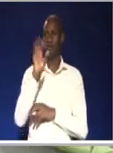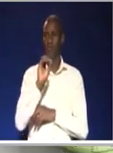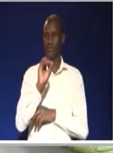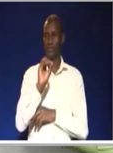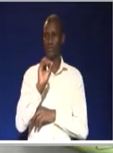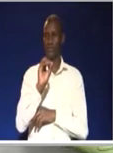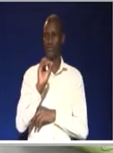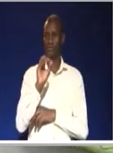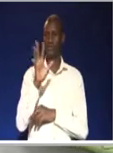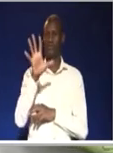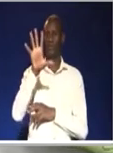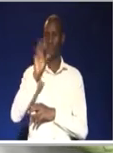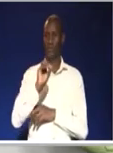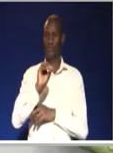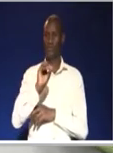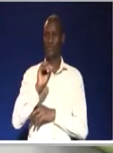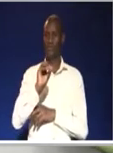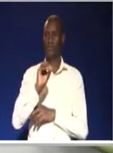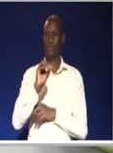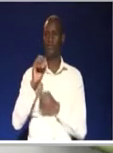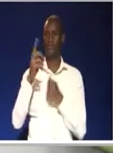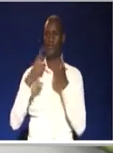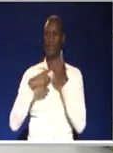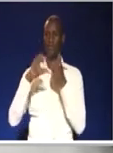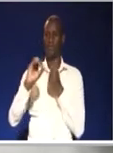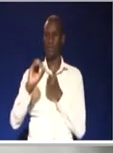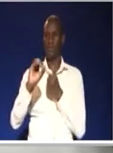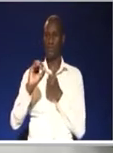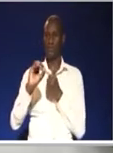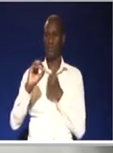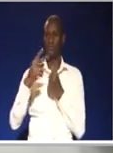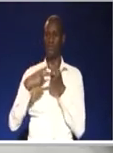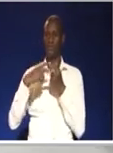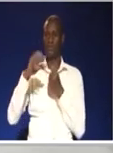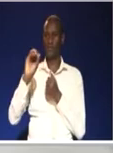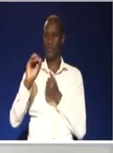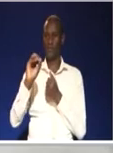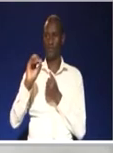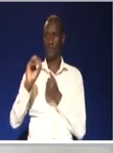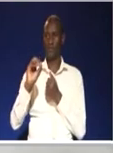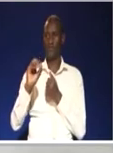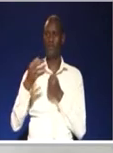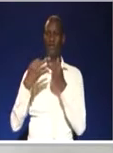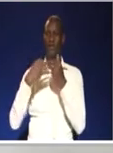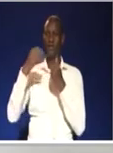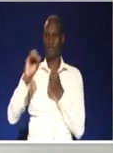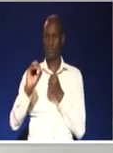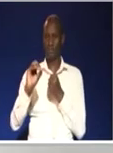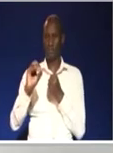40, 50, 60, 70,